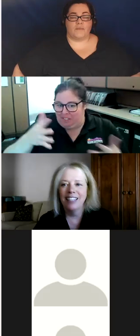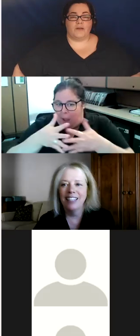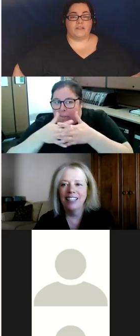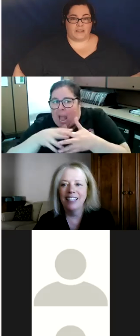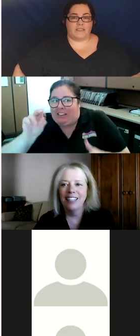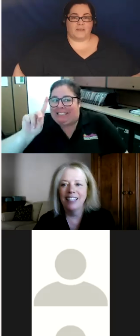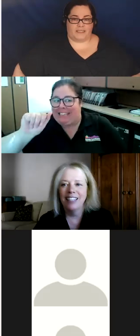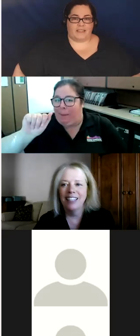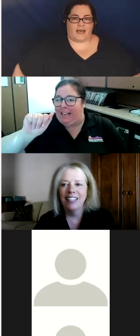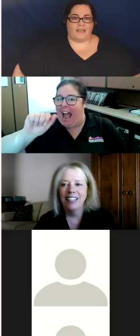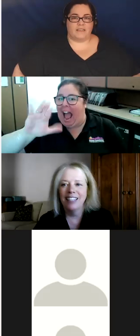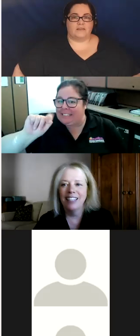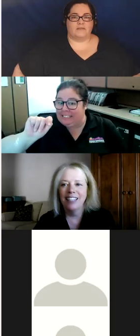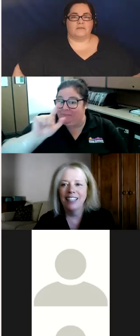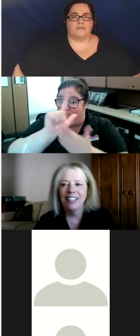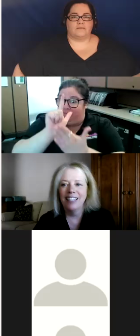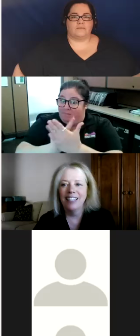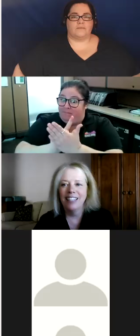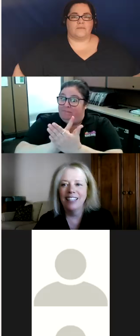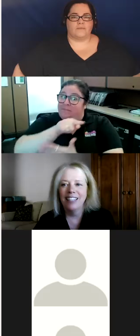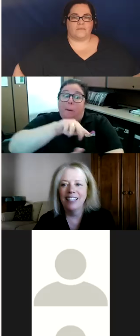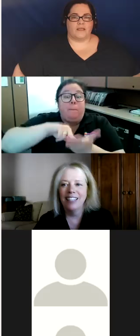So the Americans with Disabilities Act